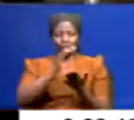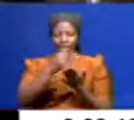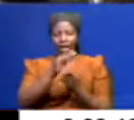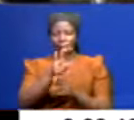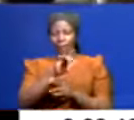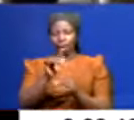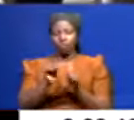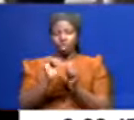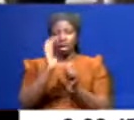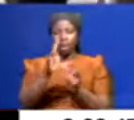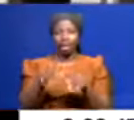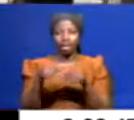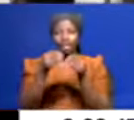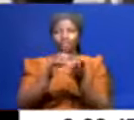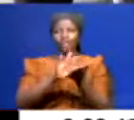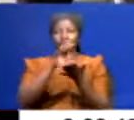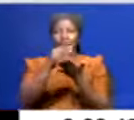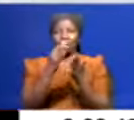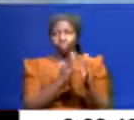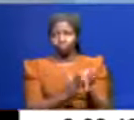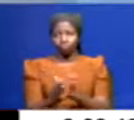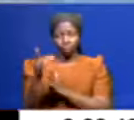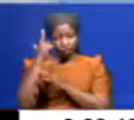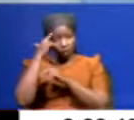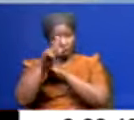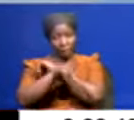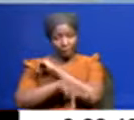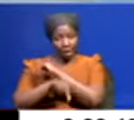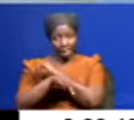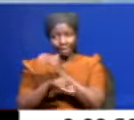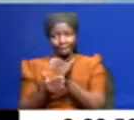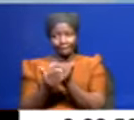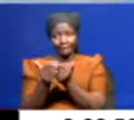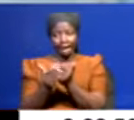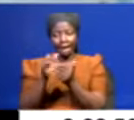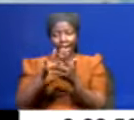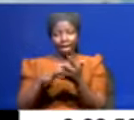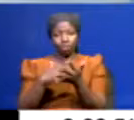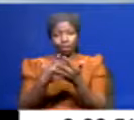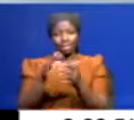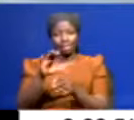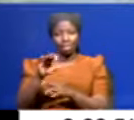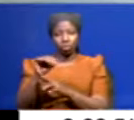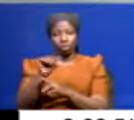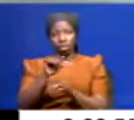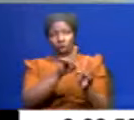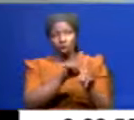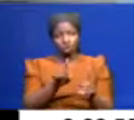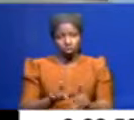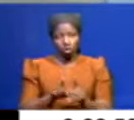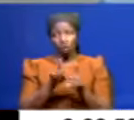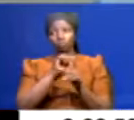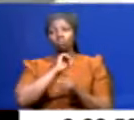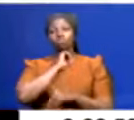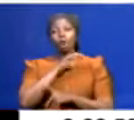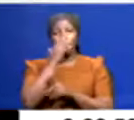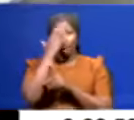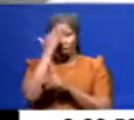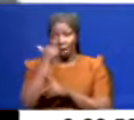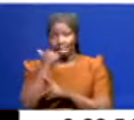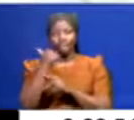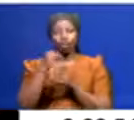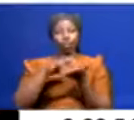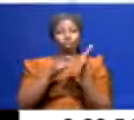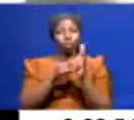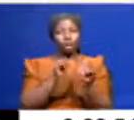funding arrangement for the primary care networks. The Council of Governors has also raised alarm over the expired